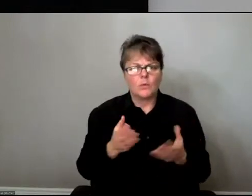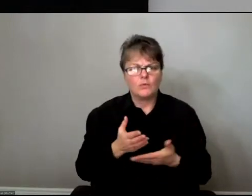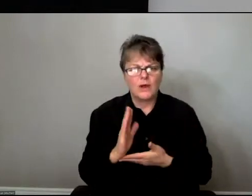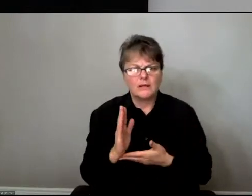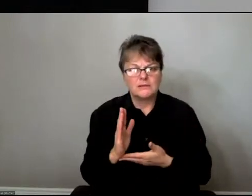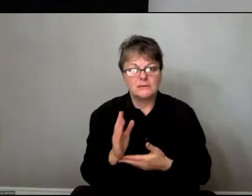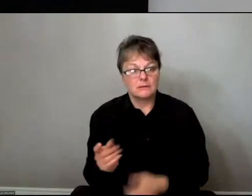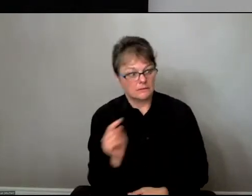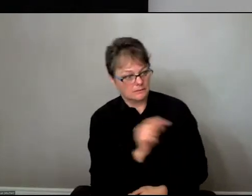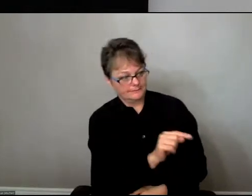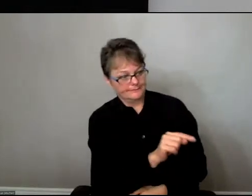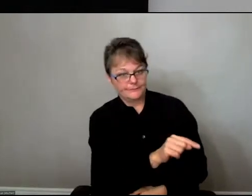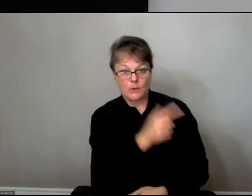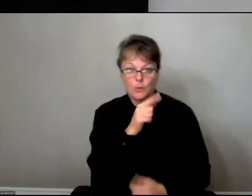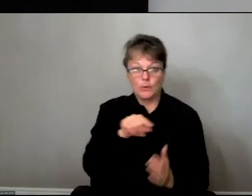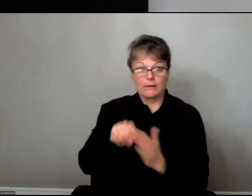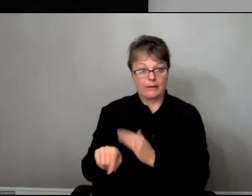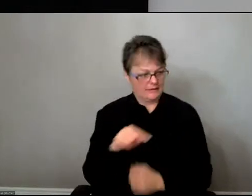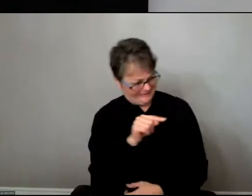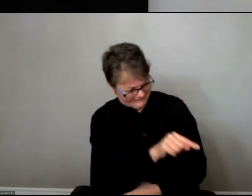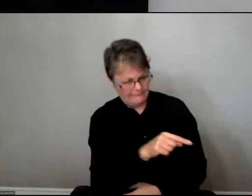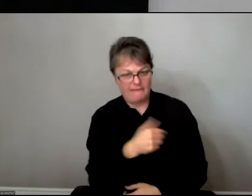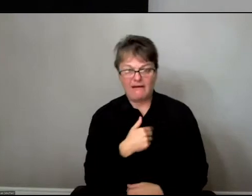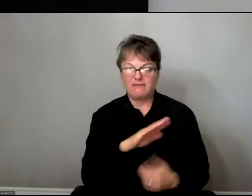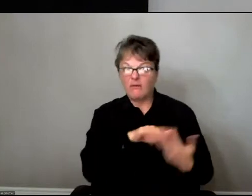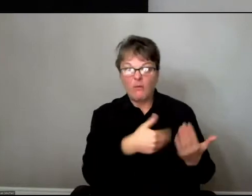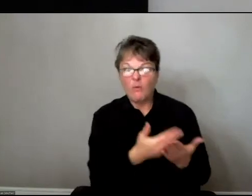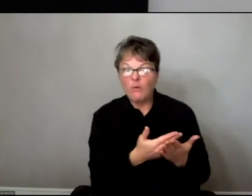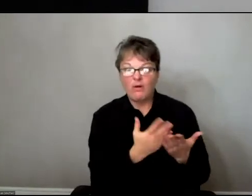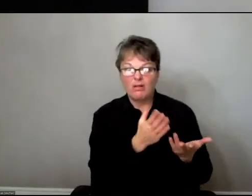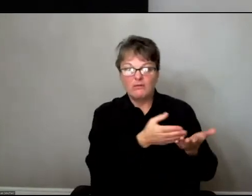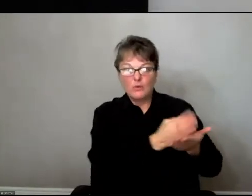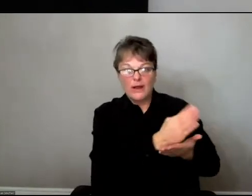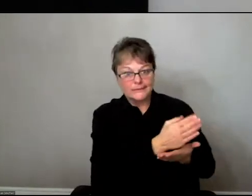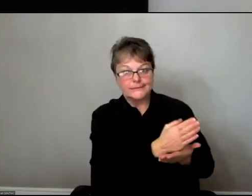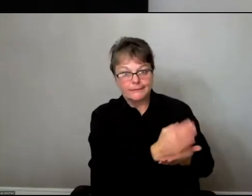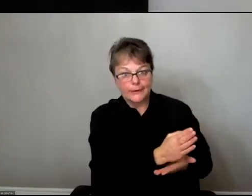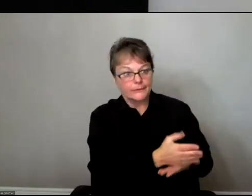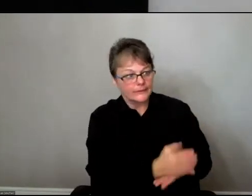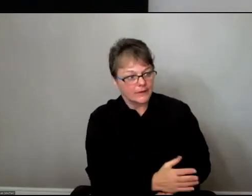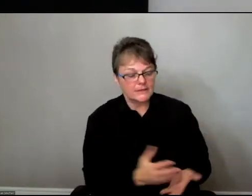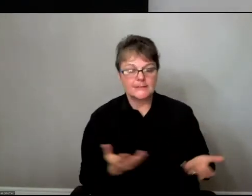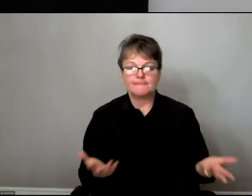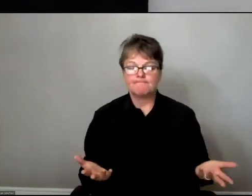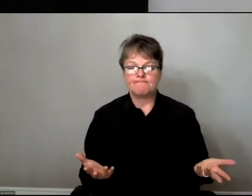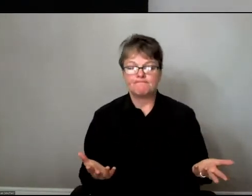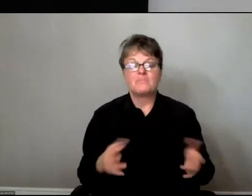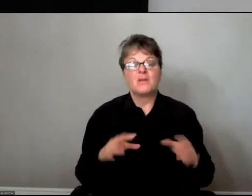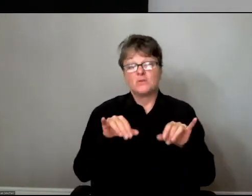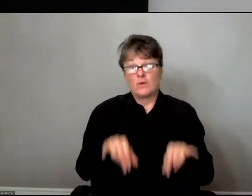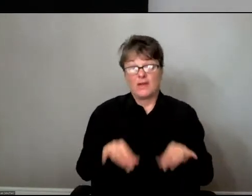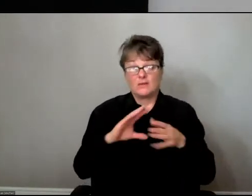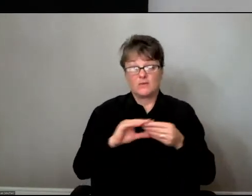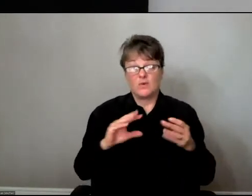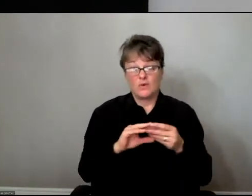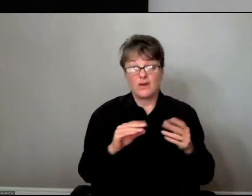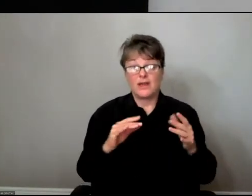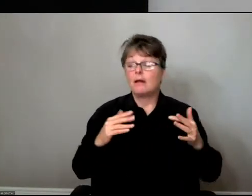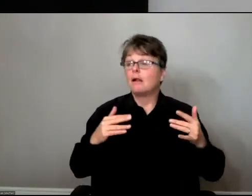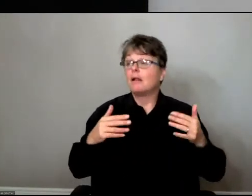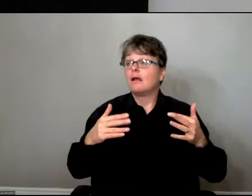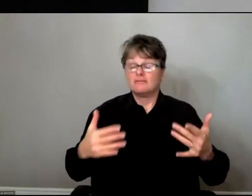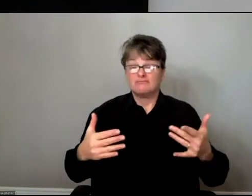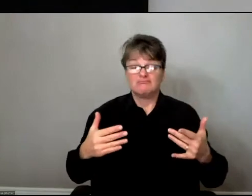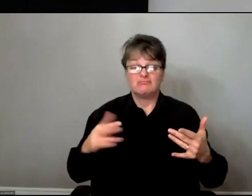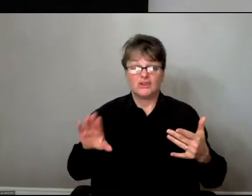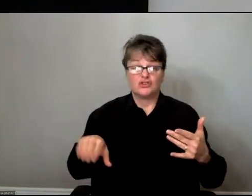rights. This is a real-life story that ultimately took Julianne's life, and Vinny's.